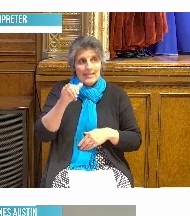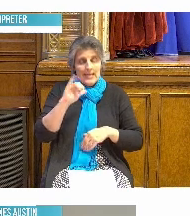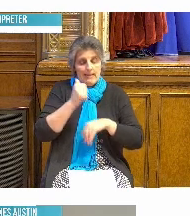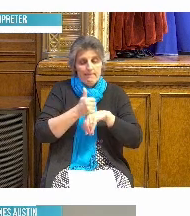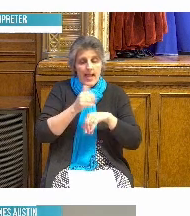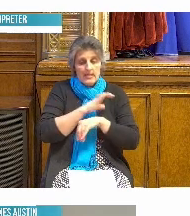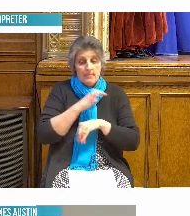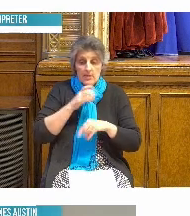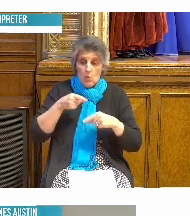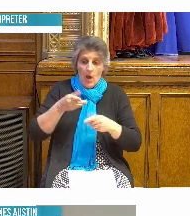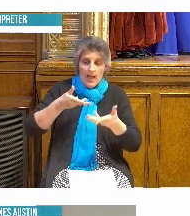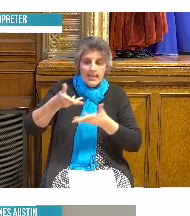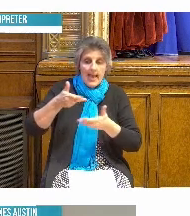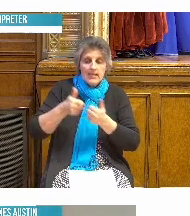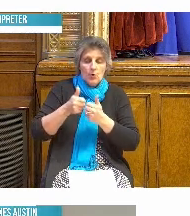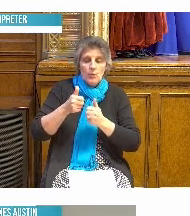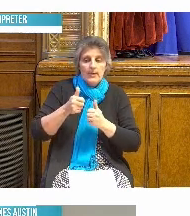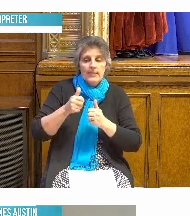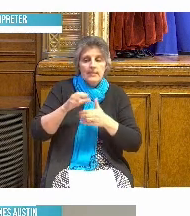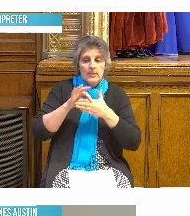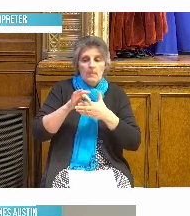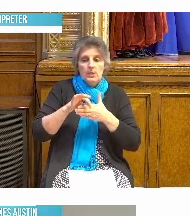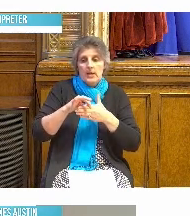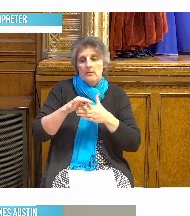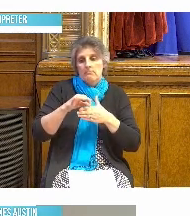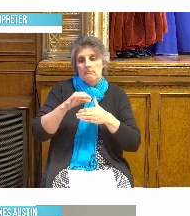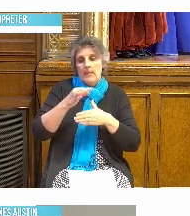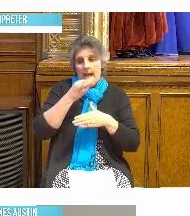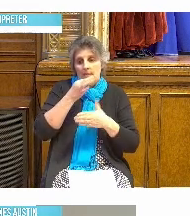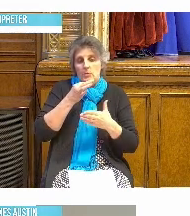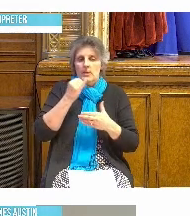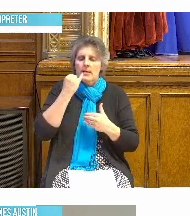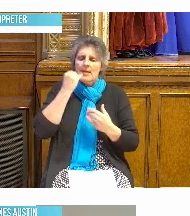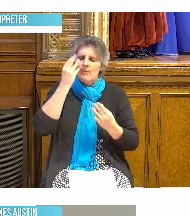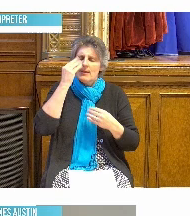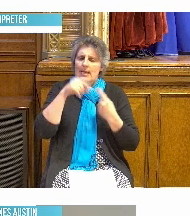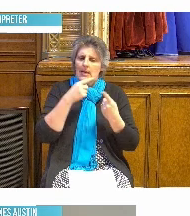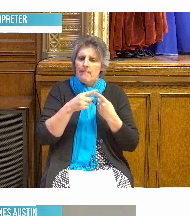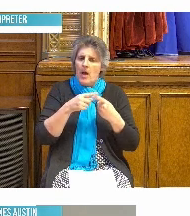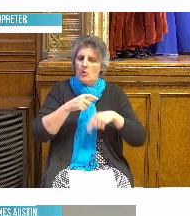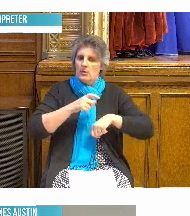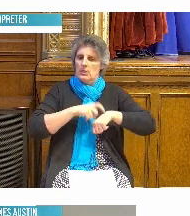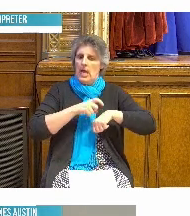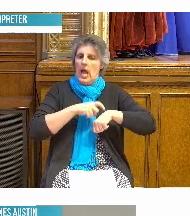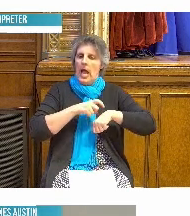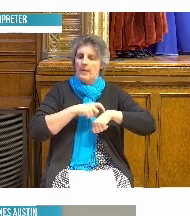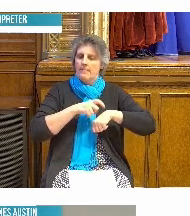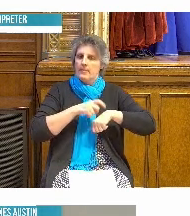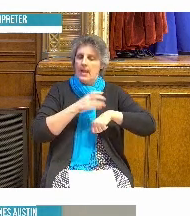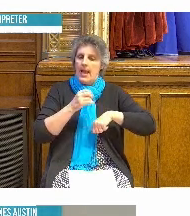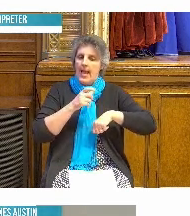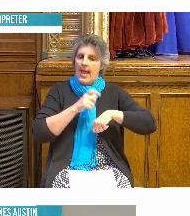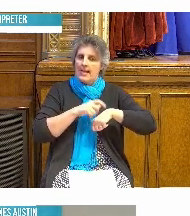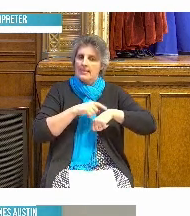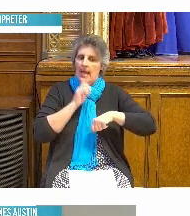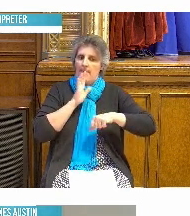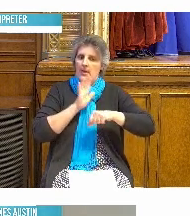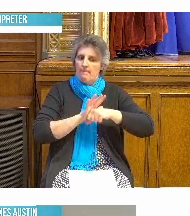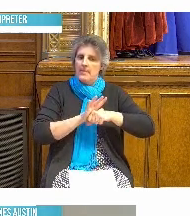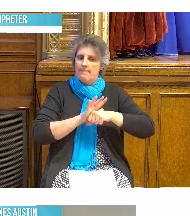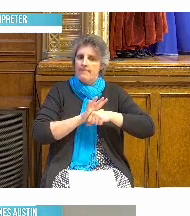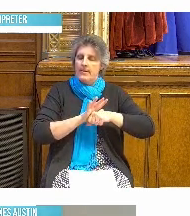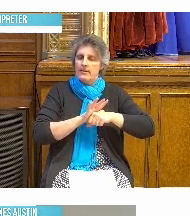commission, when engaging with subject matter experts, if we're thinking about time and time commitment,